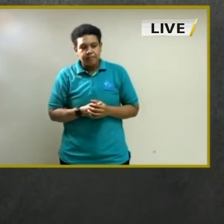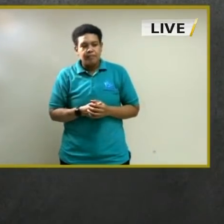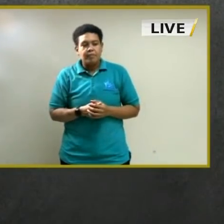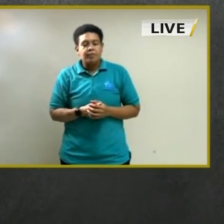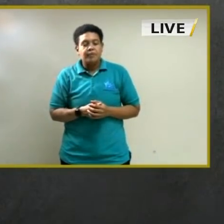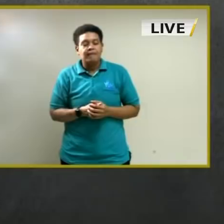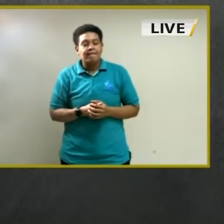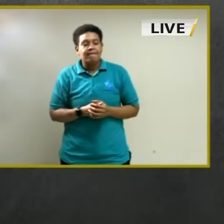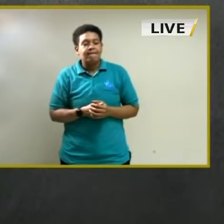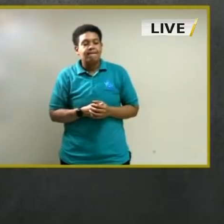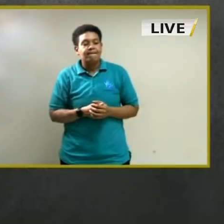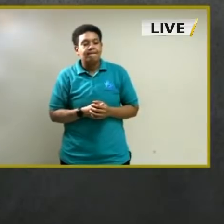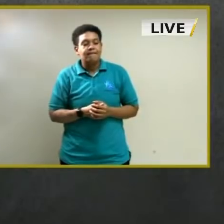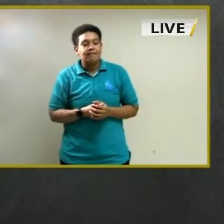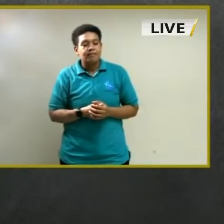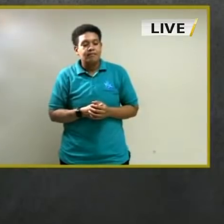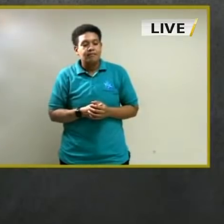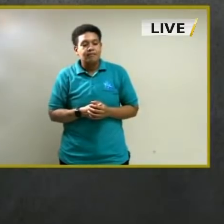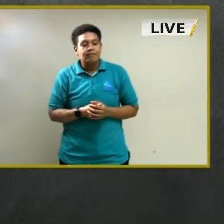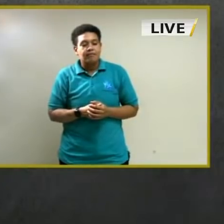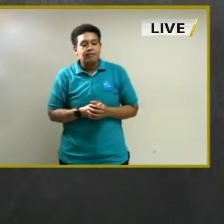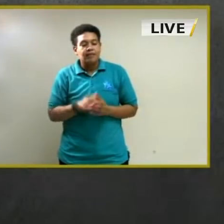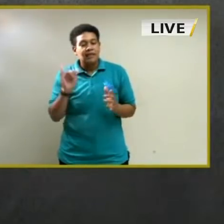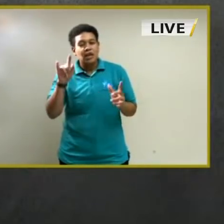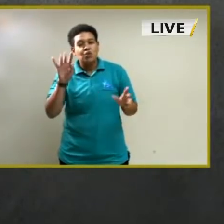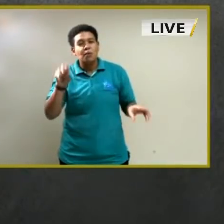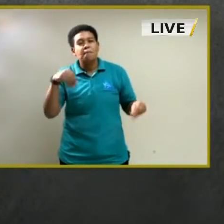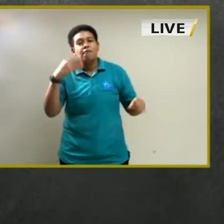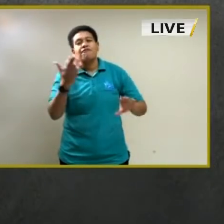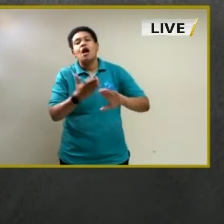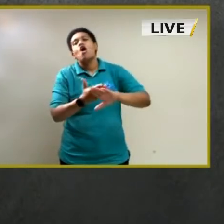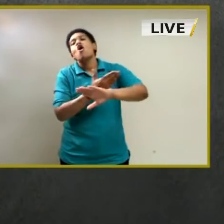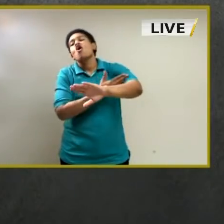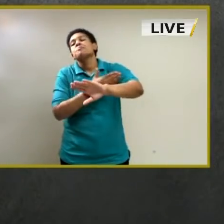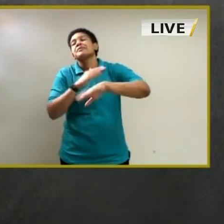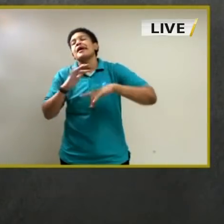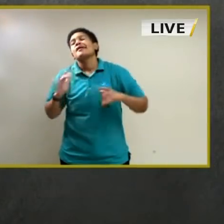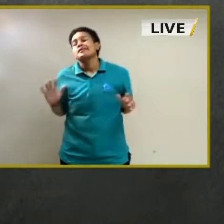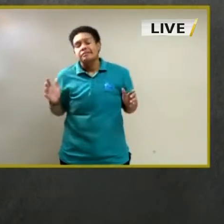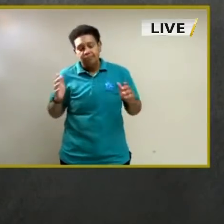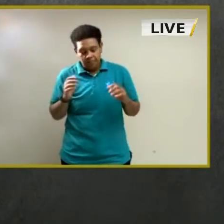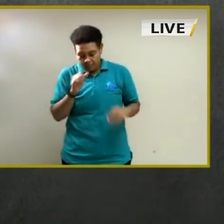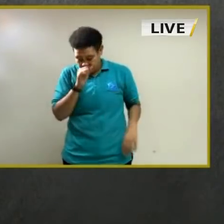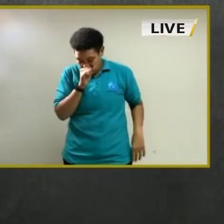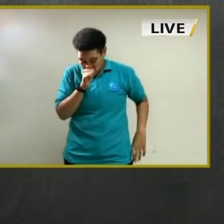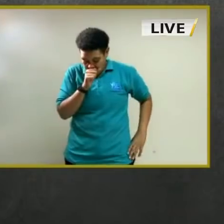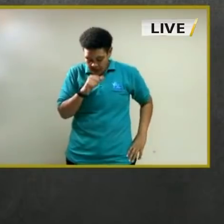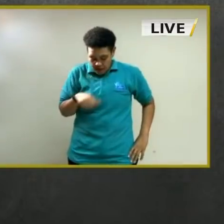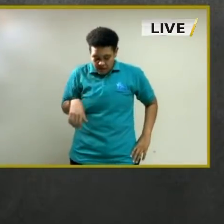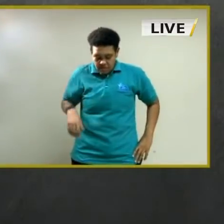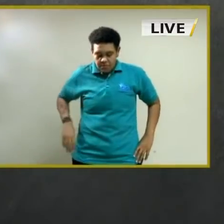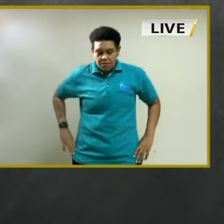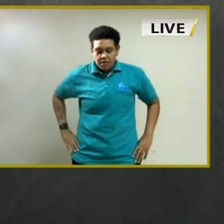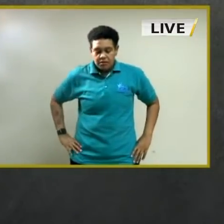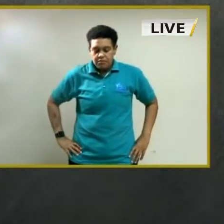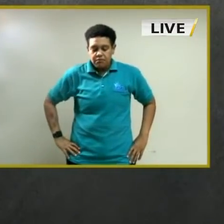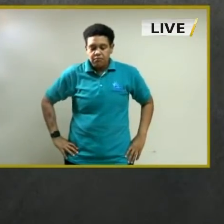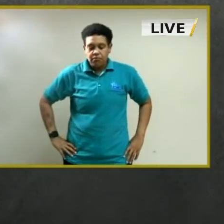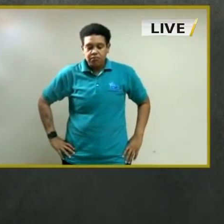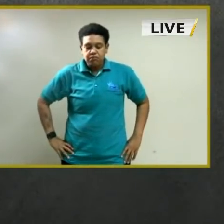Can you provide an update on whether healthcare workers would have